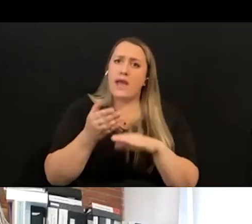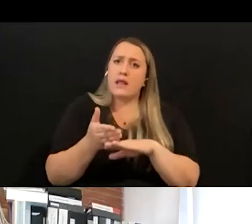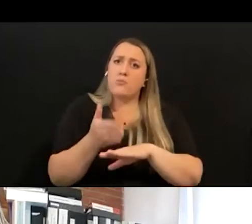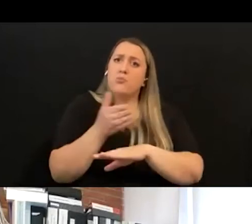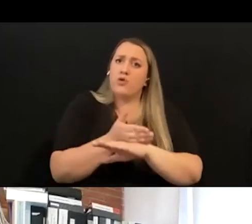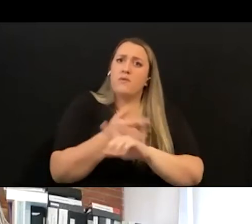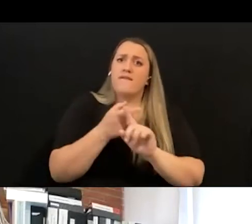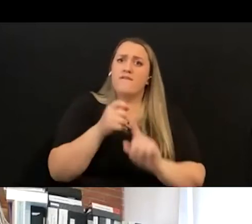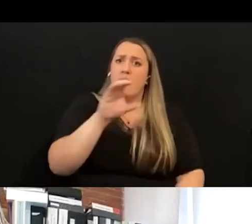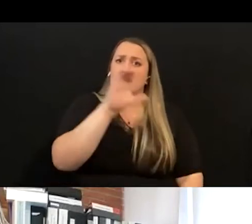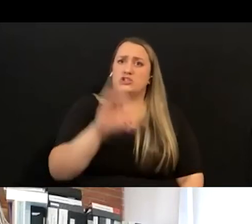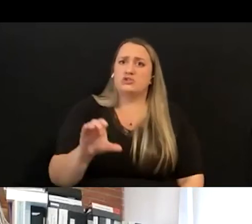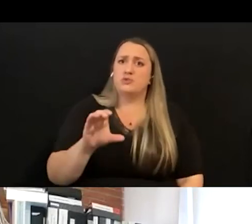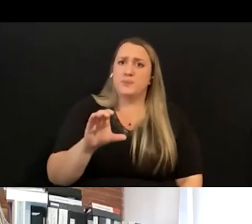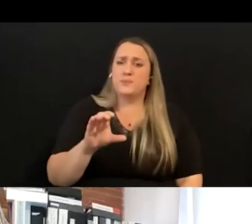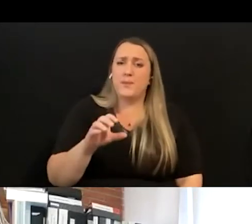type,